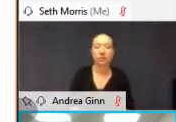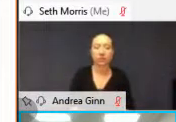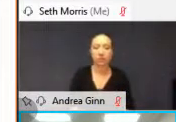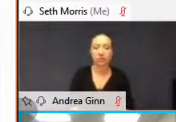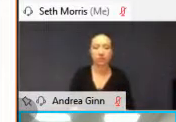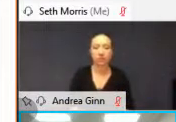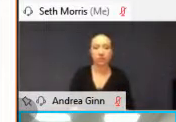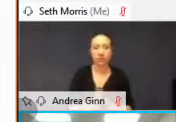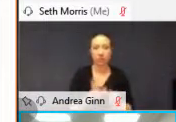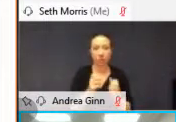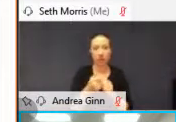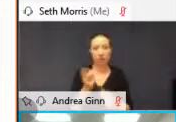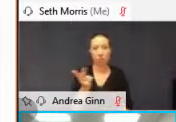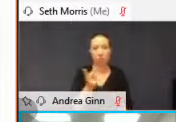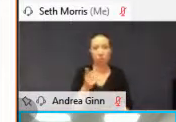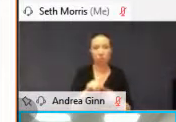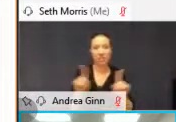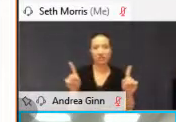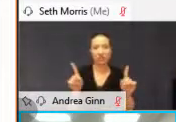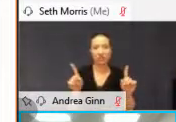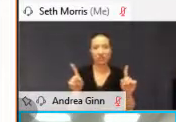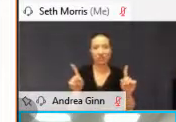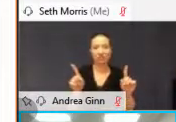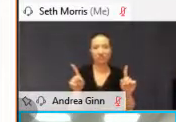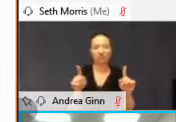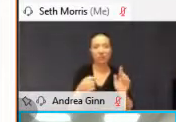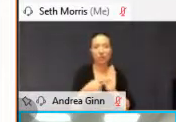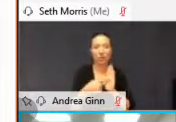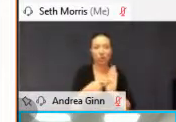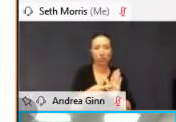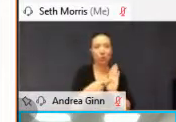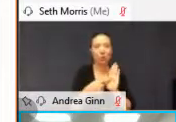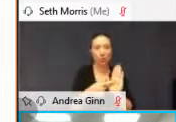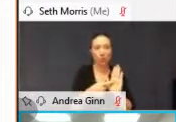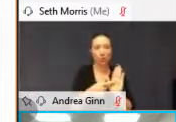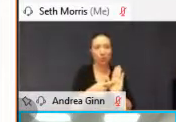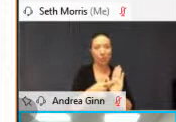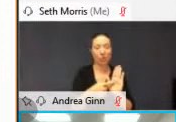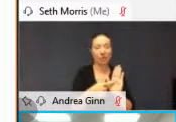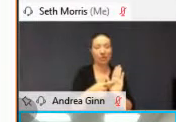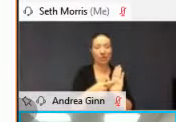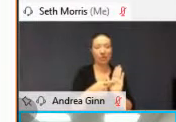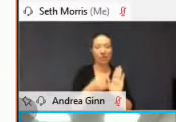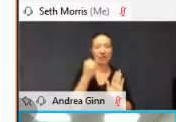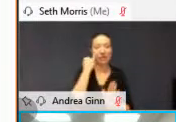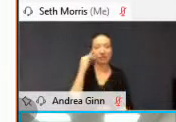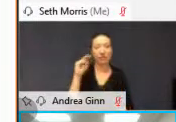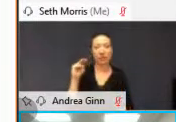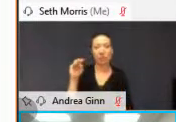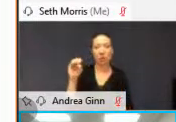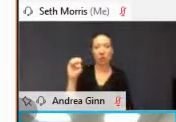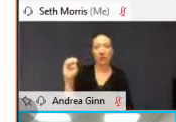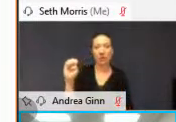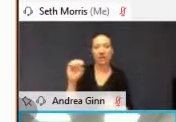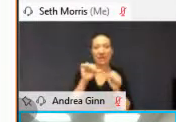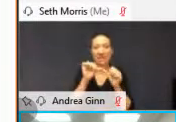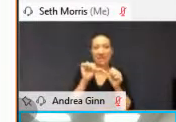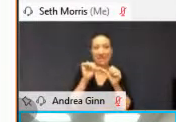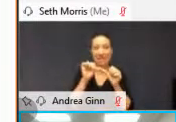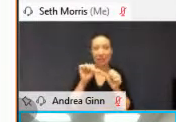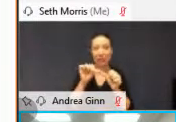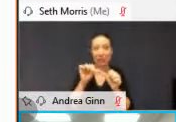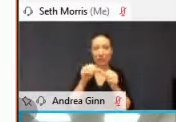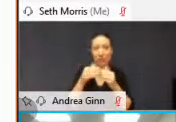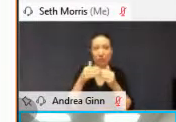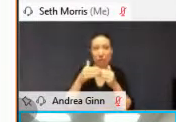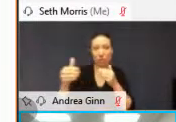difference in the two lines here is to indicate what will happen if the maintenance of effort requirement continues past the end of this calendar year. We